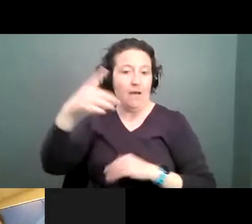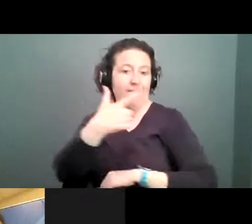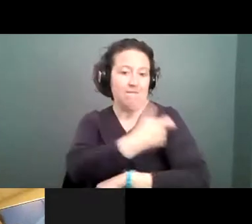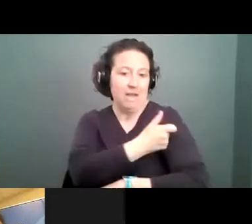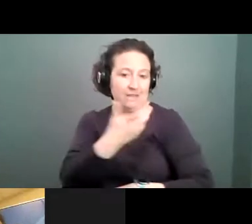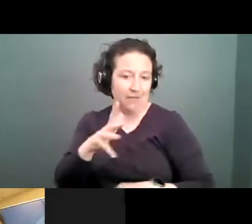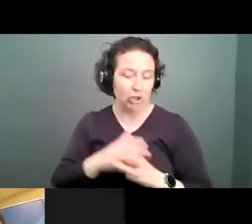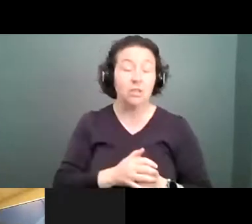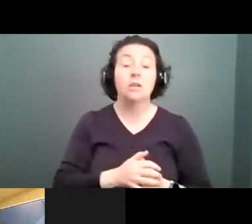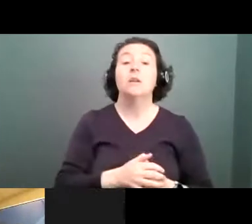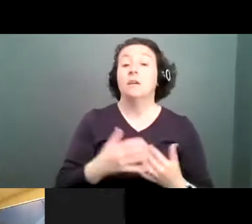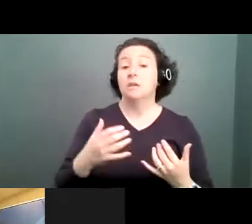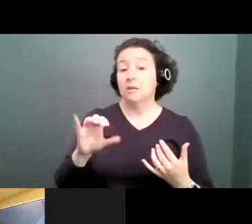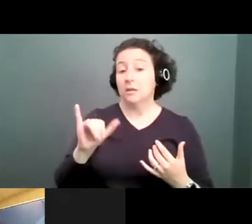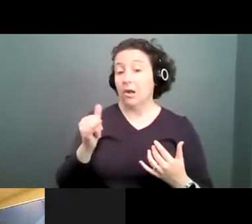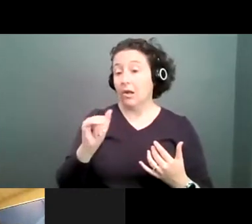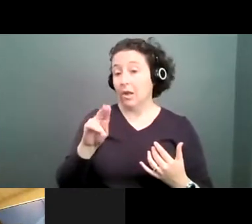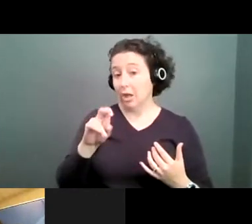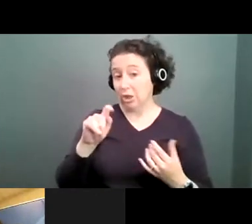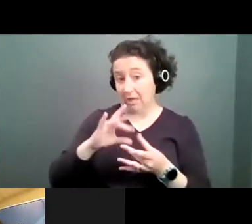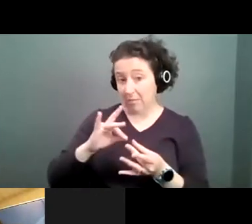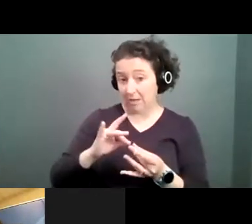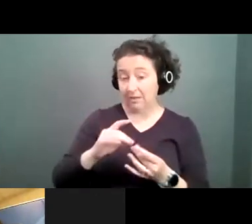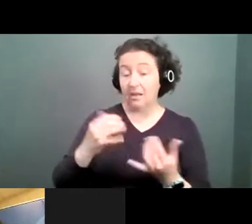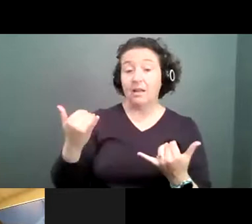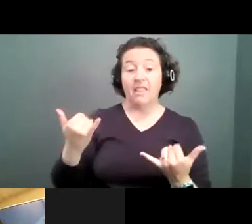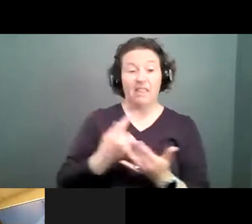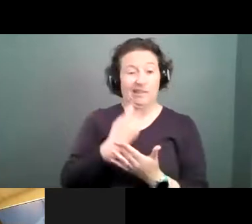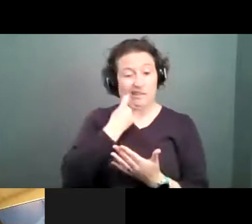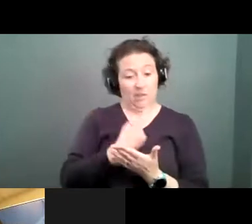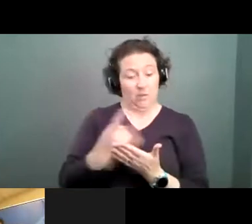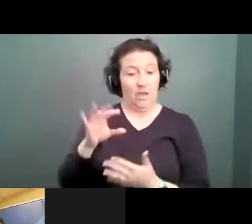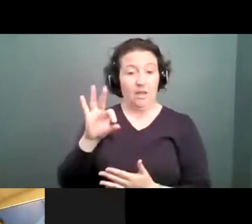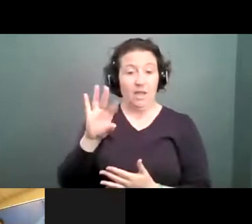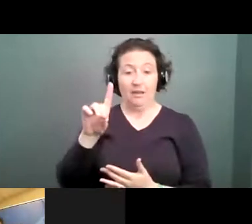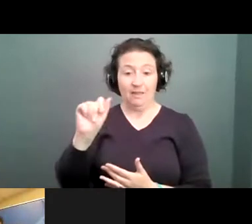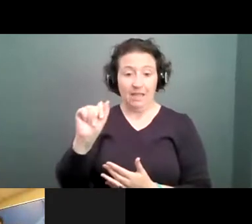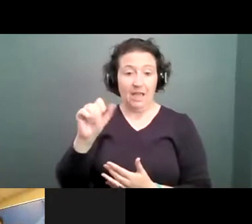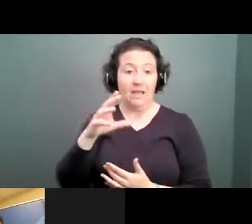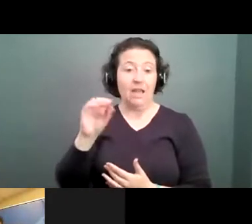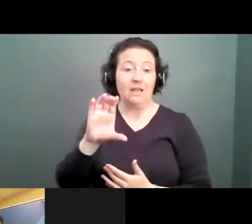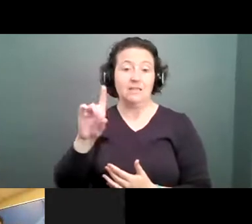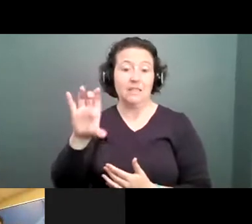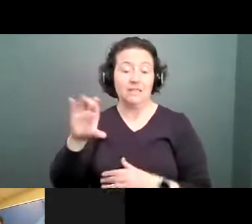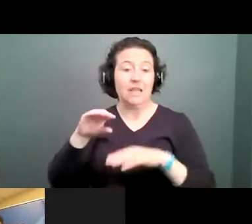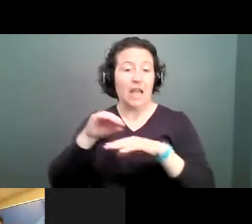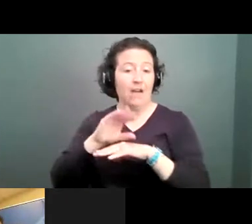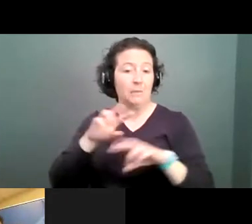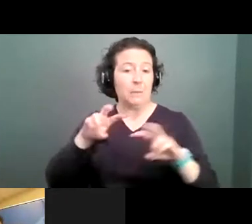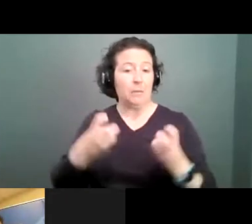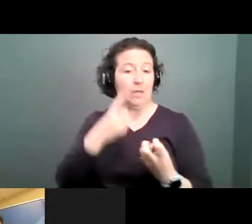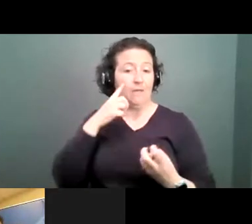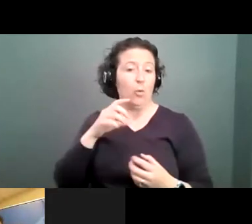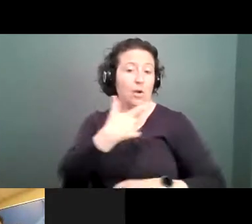alluded to, this week the Food and Drug Administration and the CDC's Advisory Committee on Immunization Practices